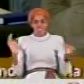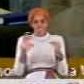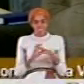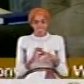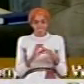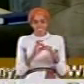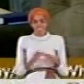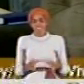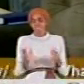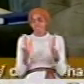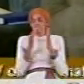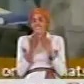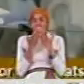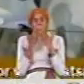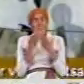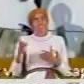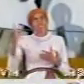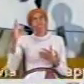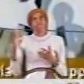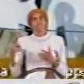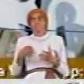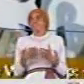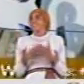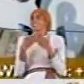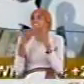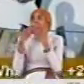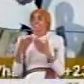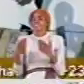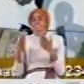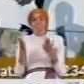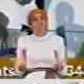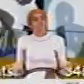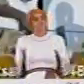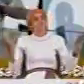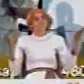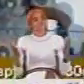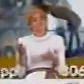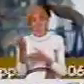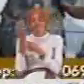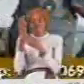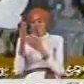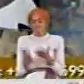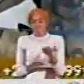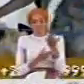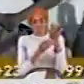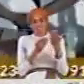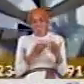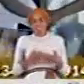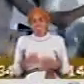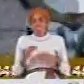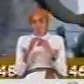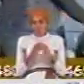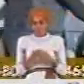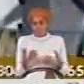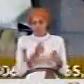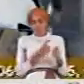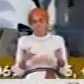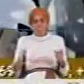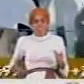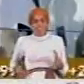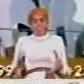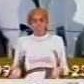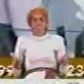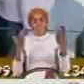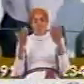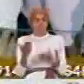you. Thank you for what you have done. Lift up your hands and worship the Lord. Lift up your hands and praise the Lord. Lift up your